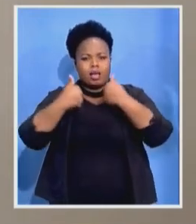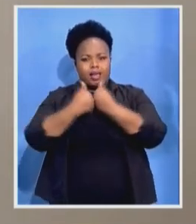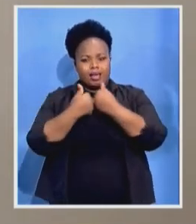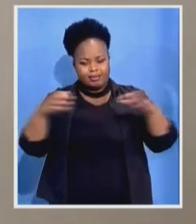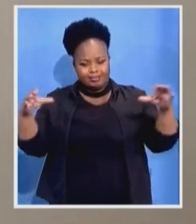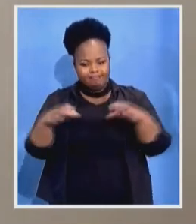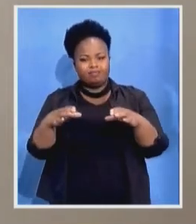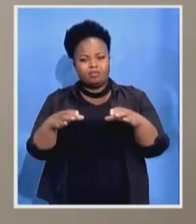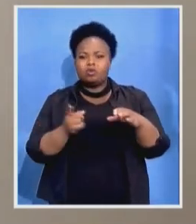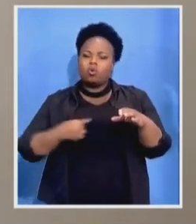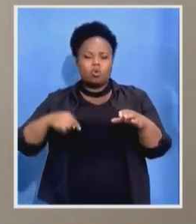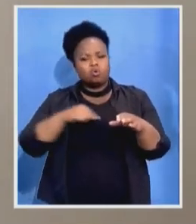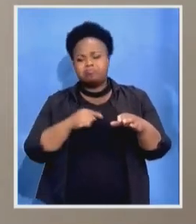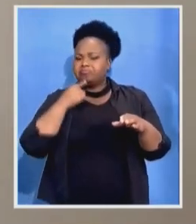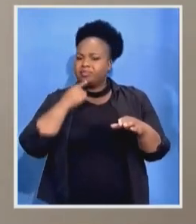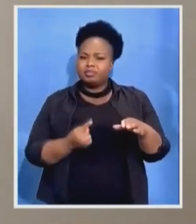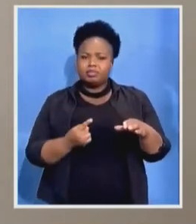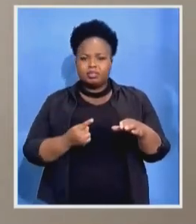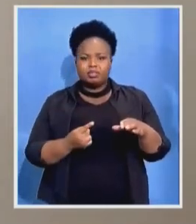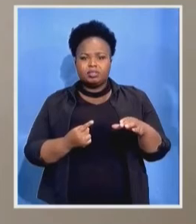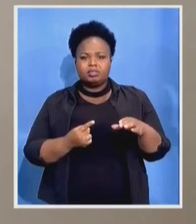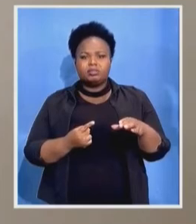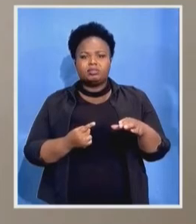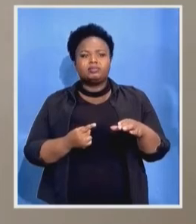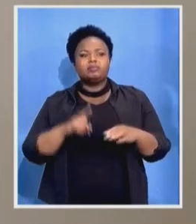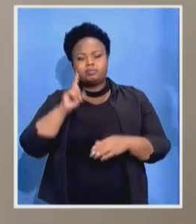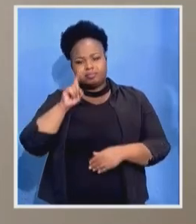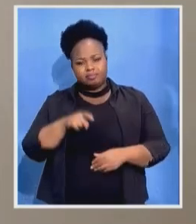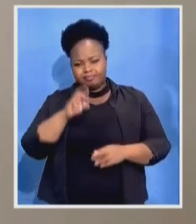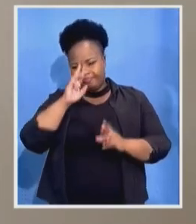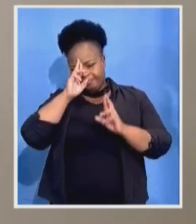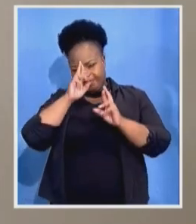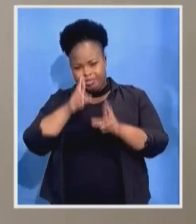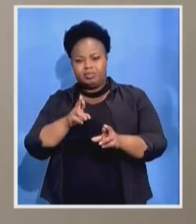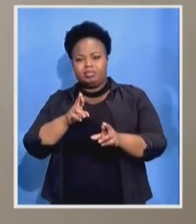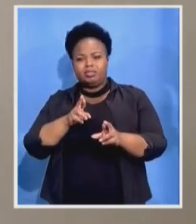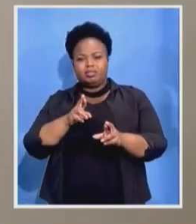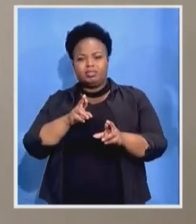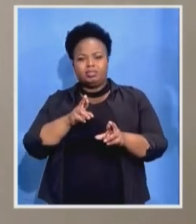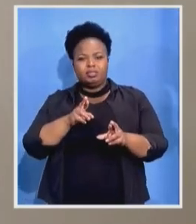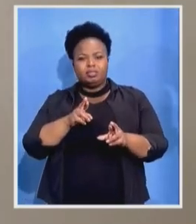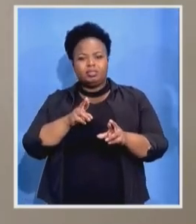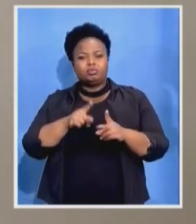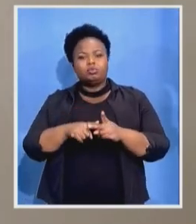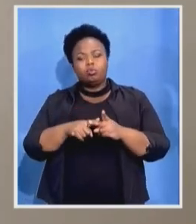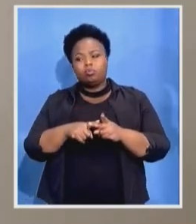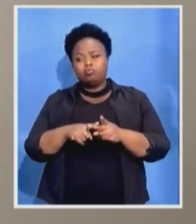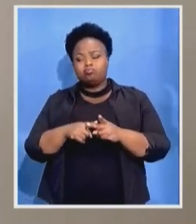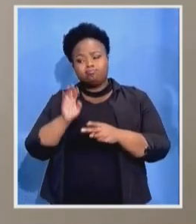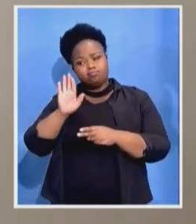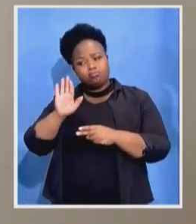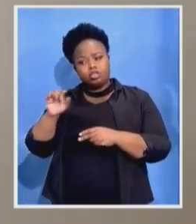to respect and cooperate with the Zondo Commission. Everyone,